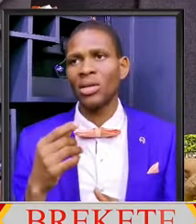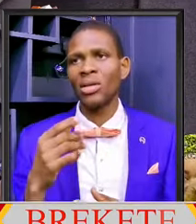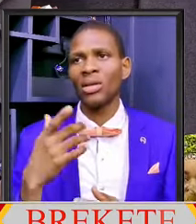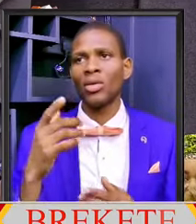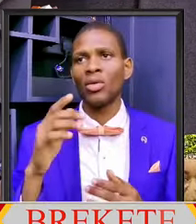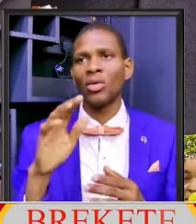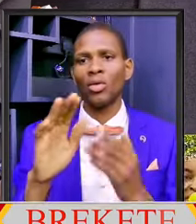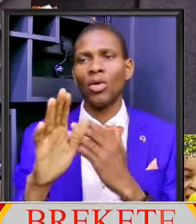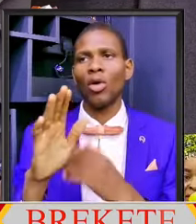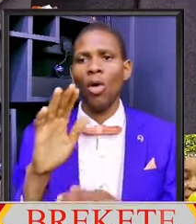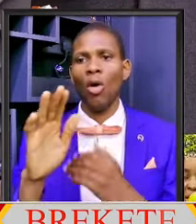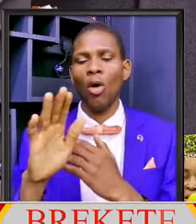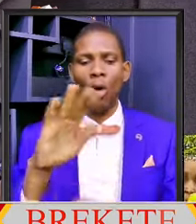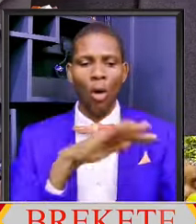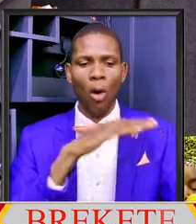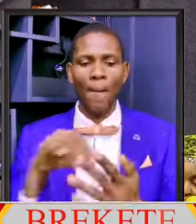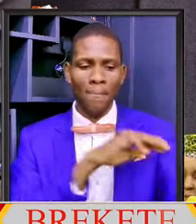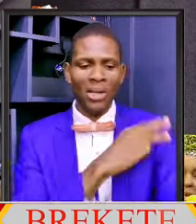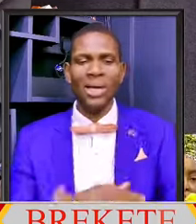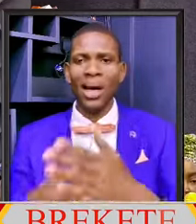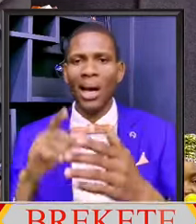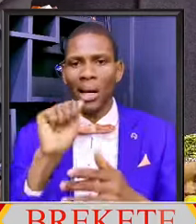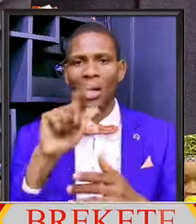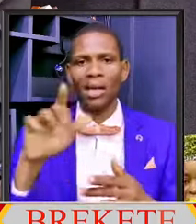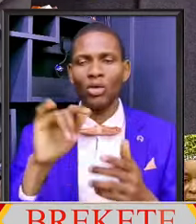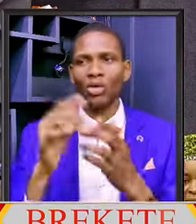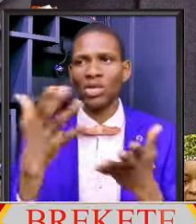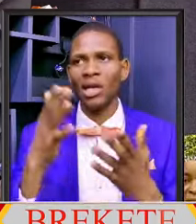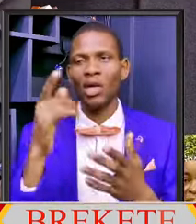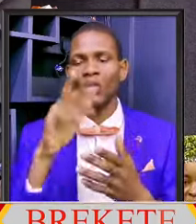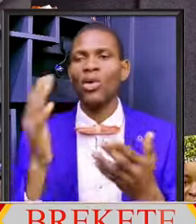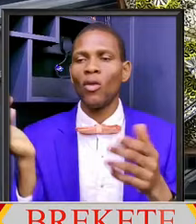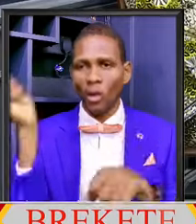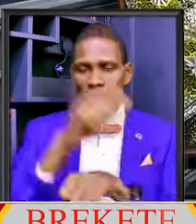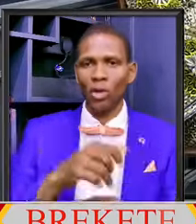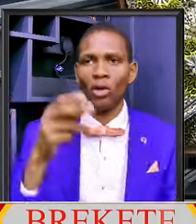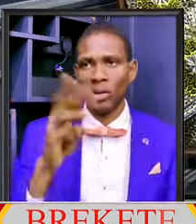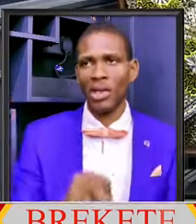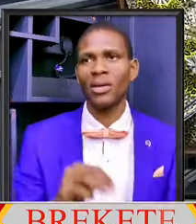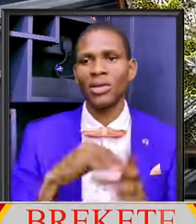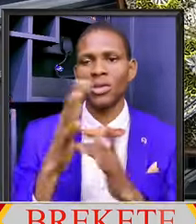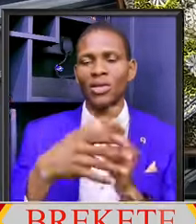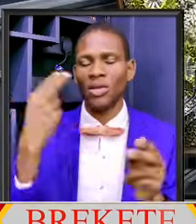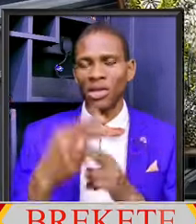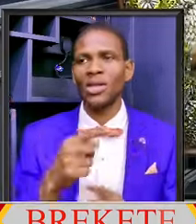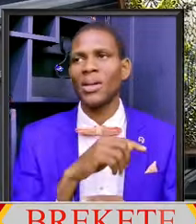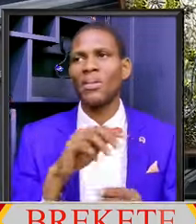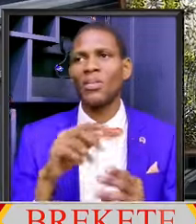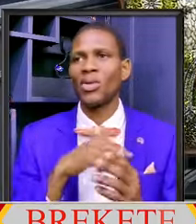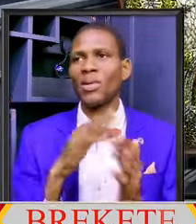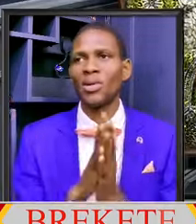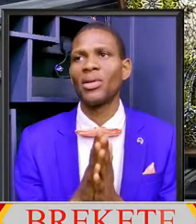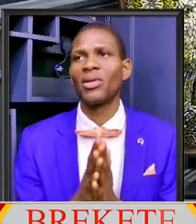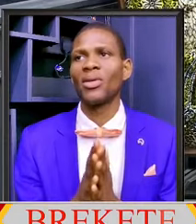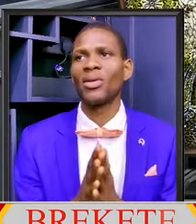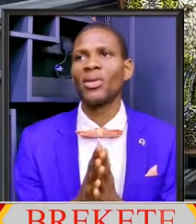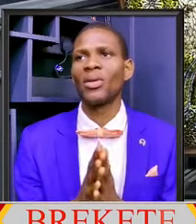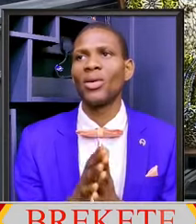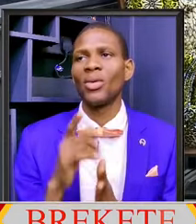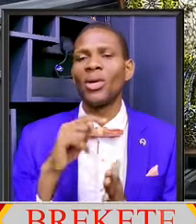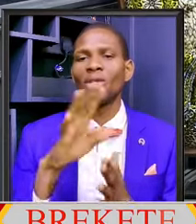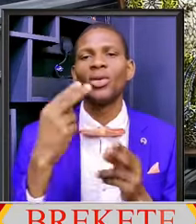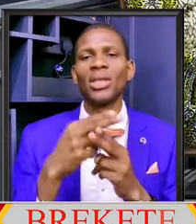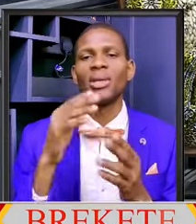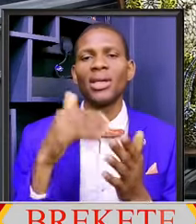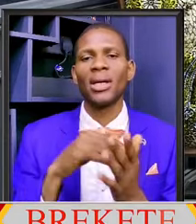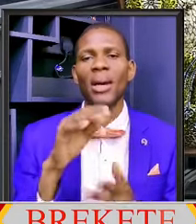the Almighty Allah that you serve, we will see the end of them. Amen. In Jesus' mighty name, I pray. Which you talk, say, be your